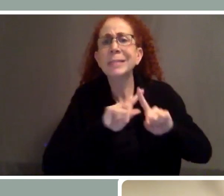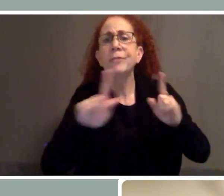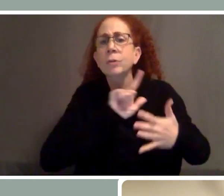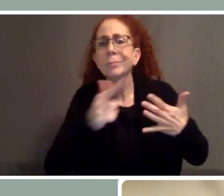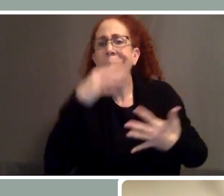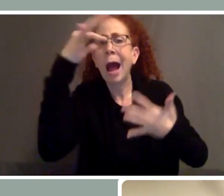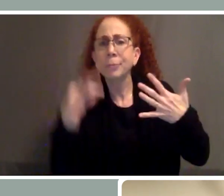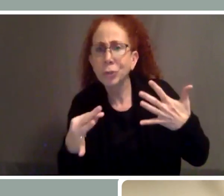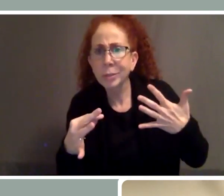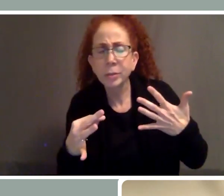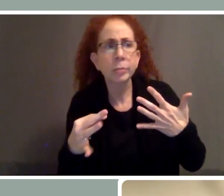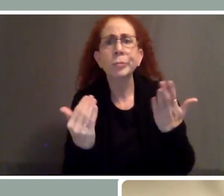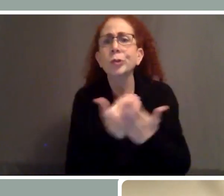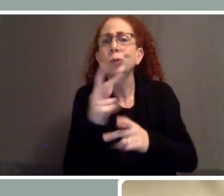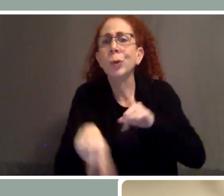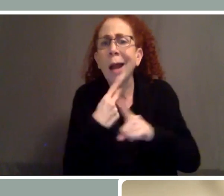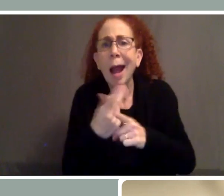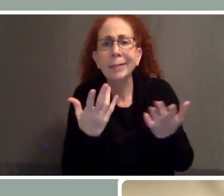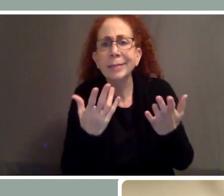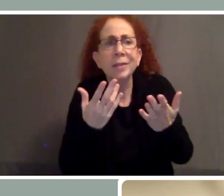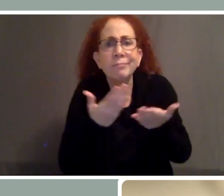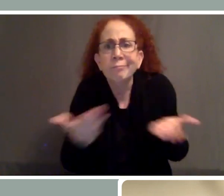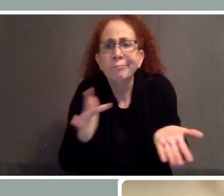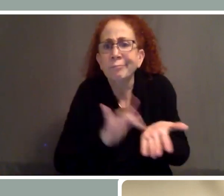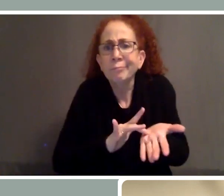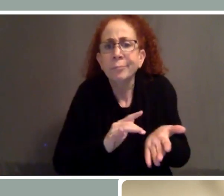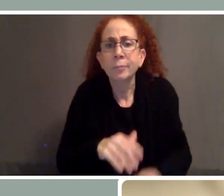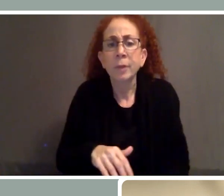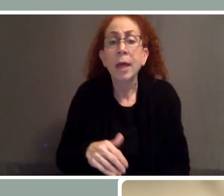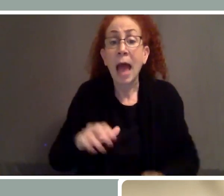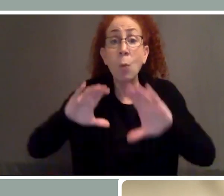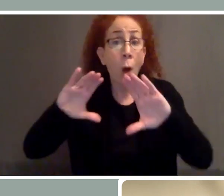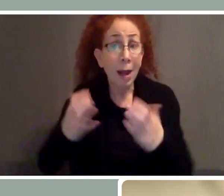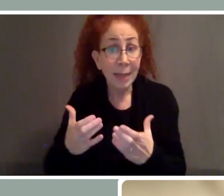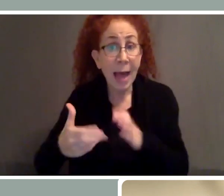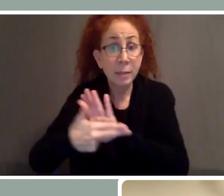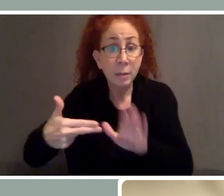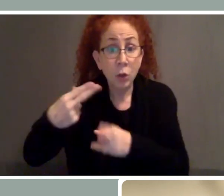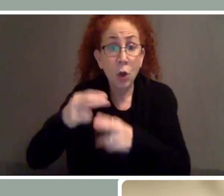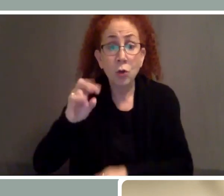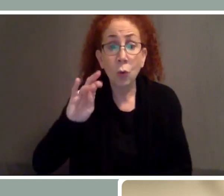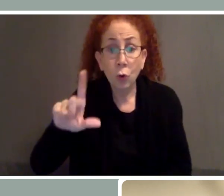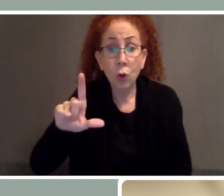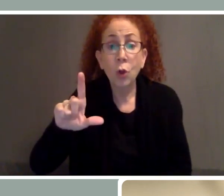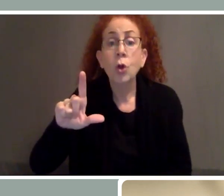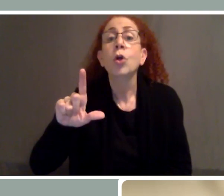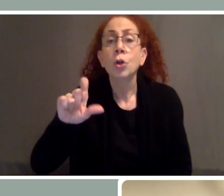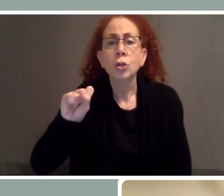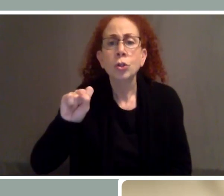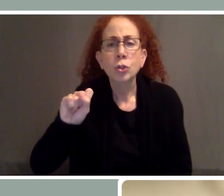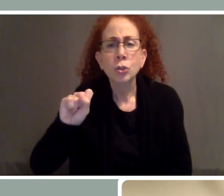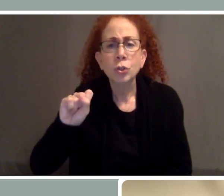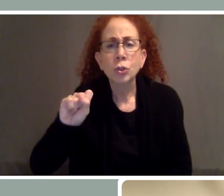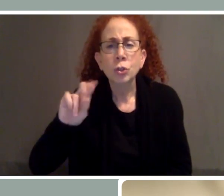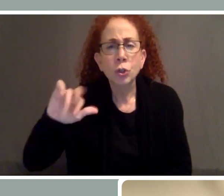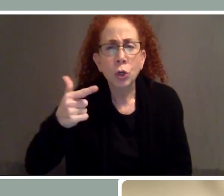to or some additional types of agents. So there's this whole class of drugs known as oral SERDs. They're similar to a